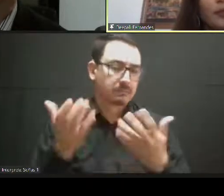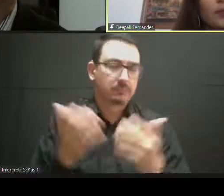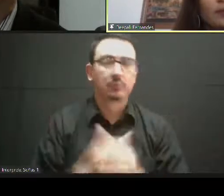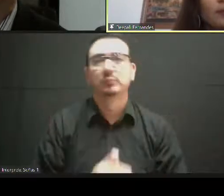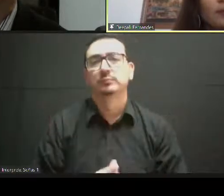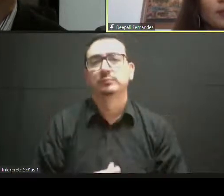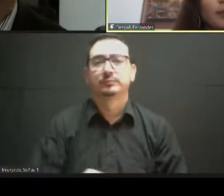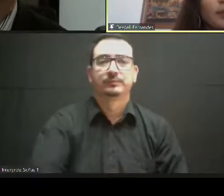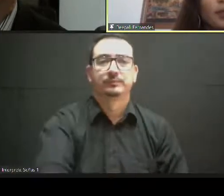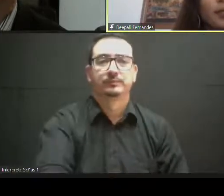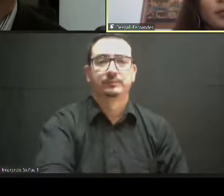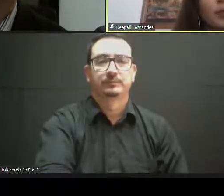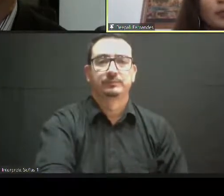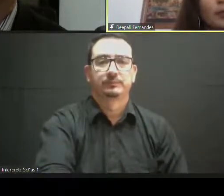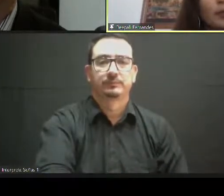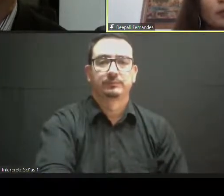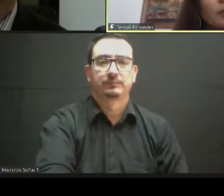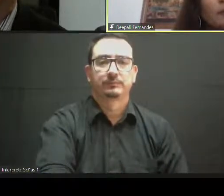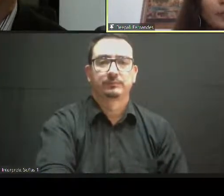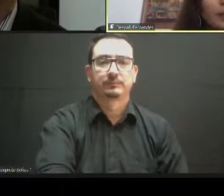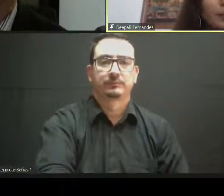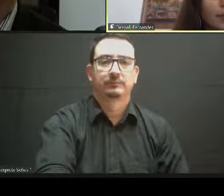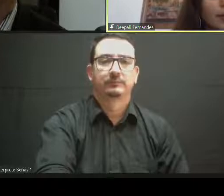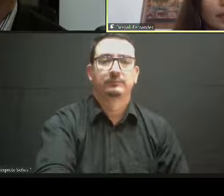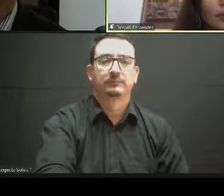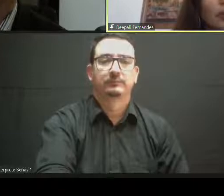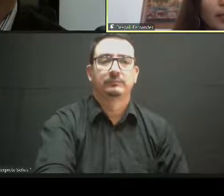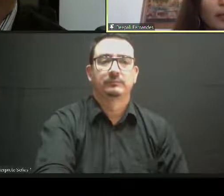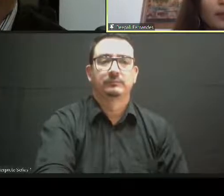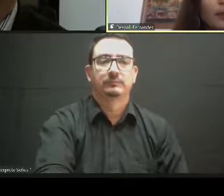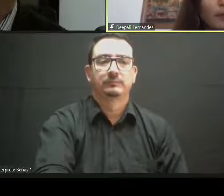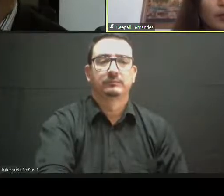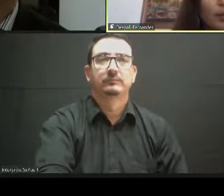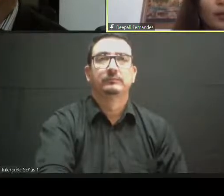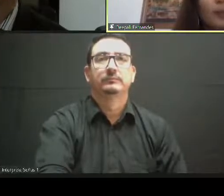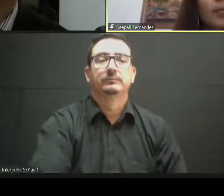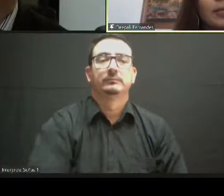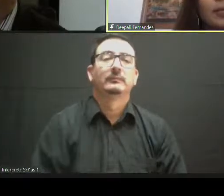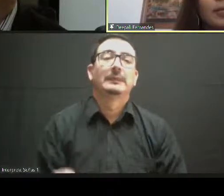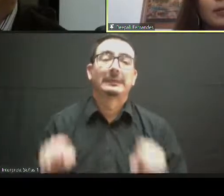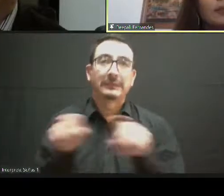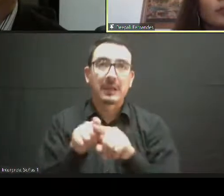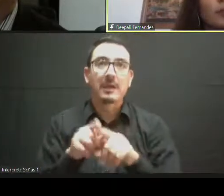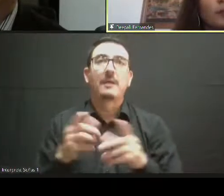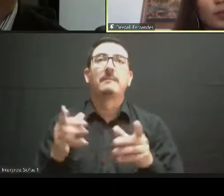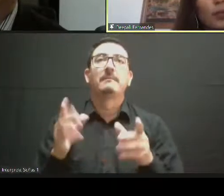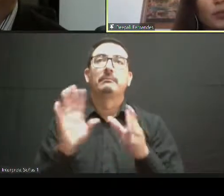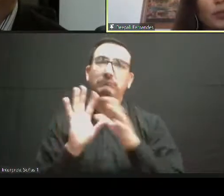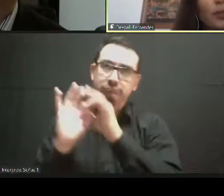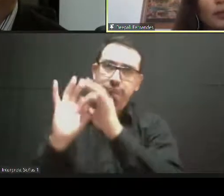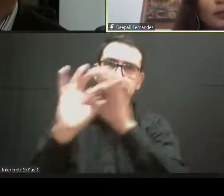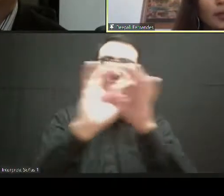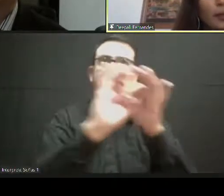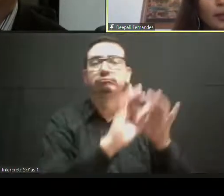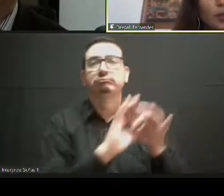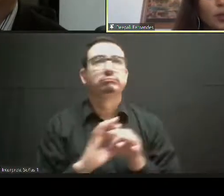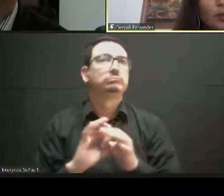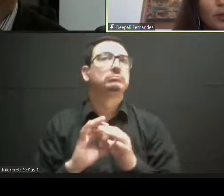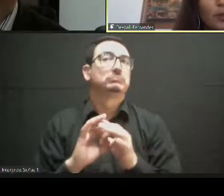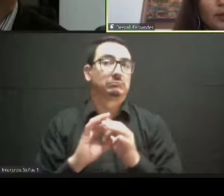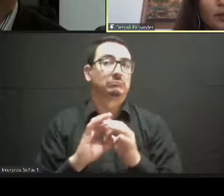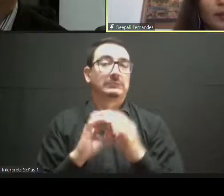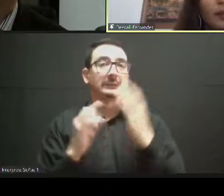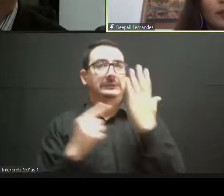you also see a fast-growing ecosystem of technological parks, innovation hubs, and support infrastructure in Kenya,